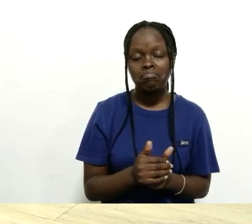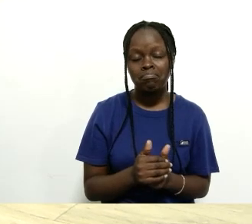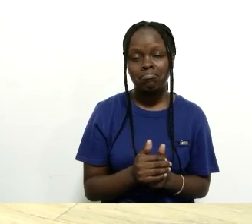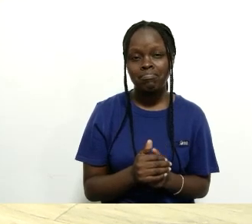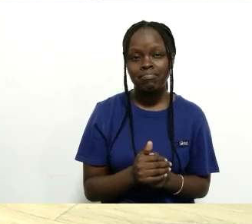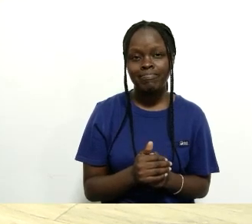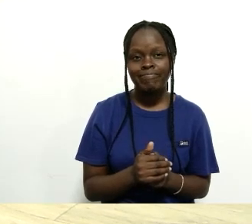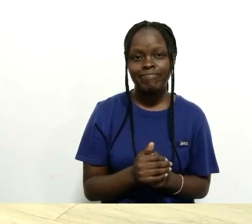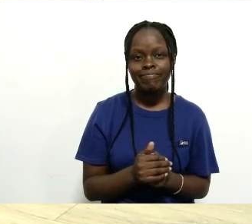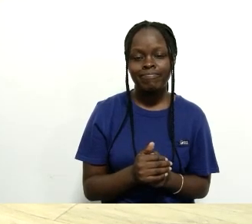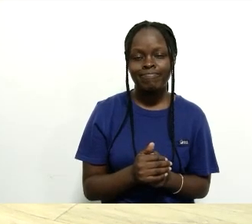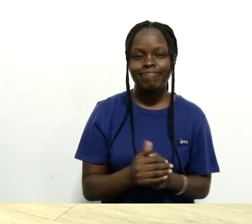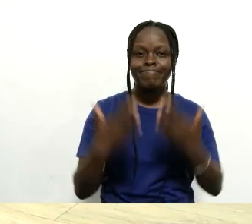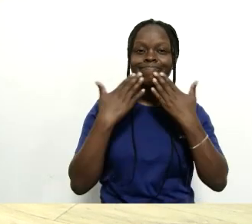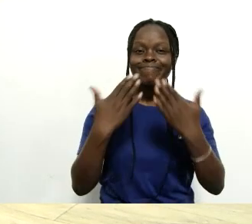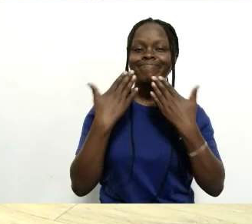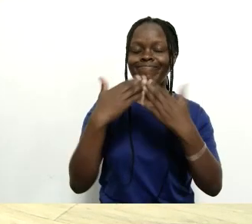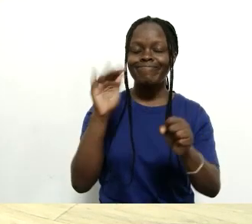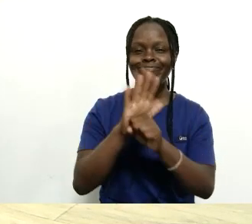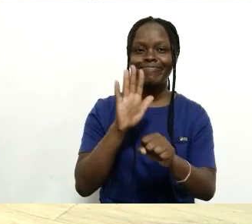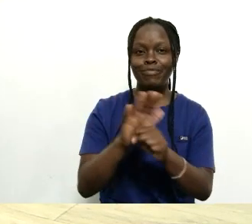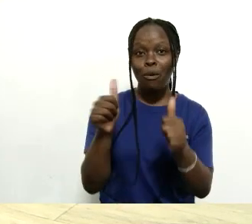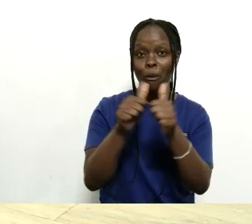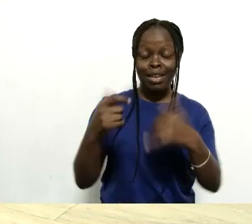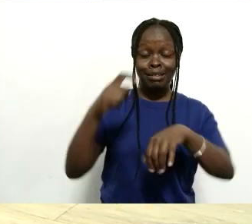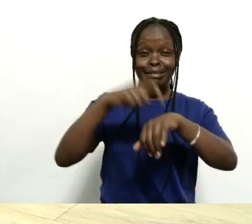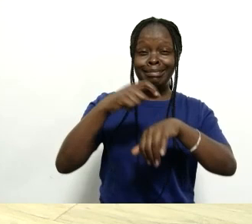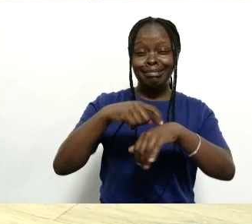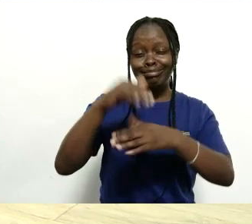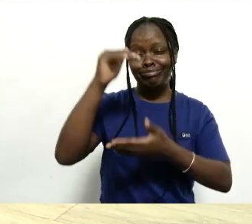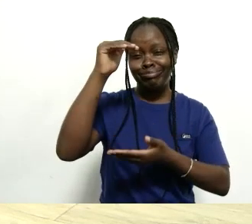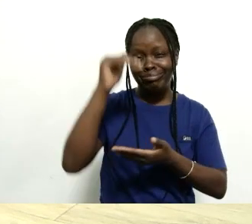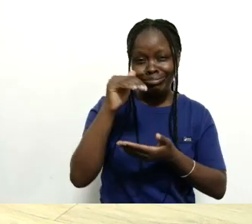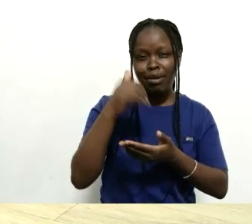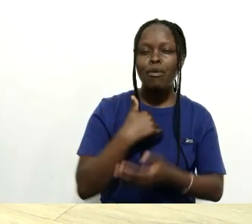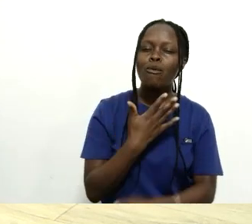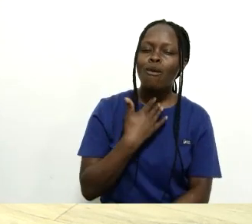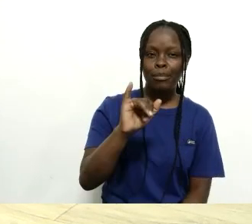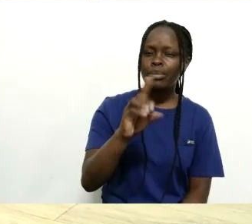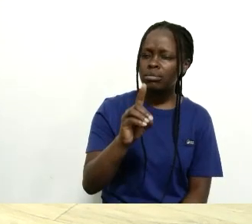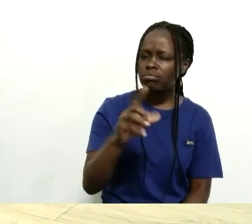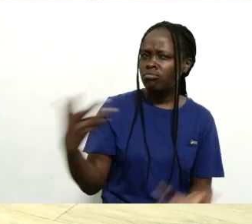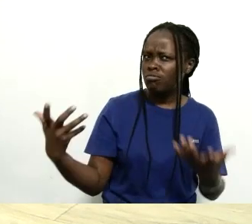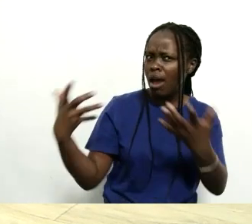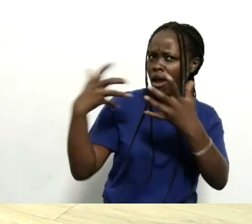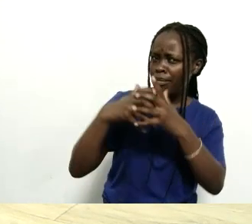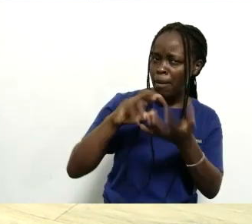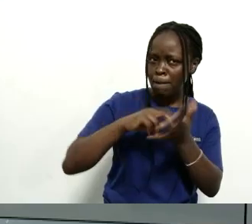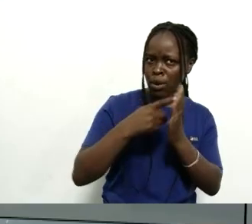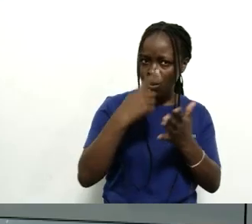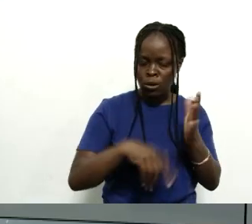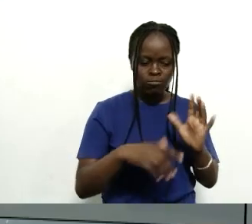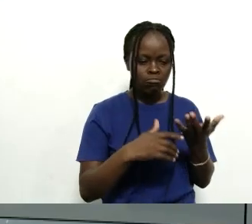was the man of the day, so that we can bring in our learners for knowledge